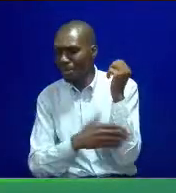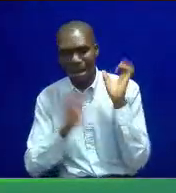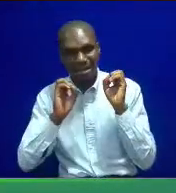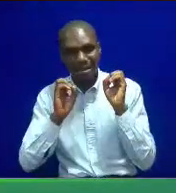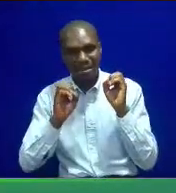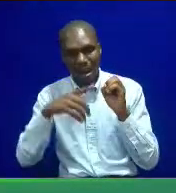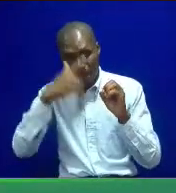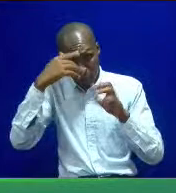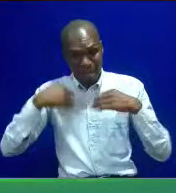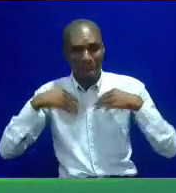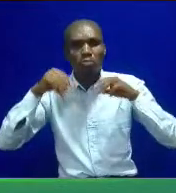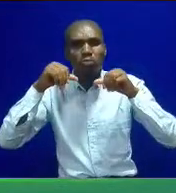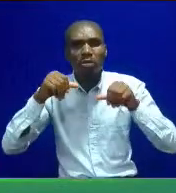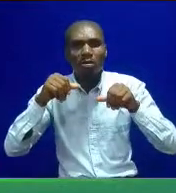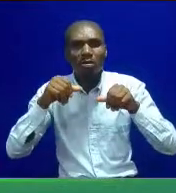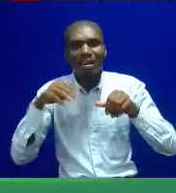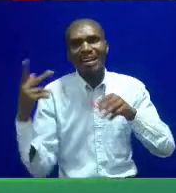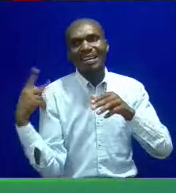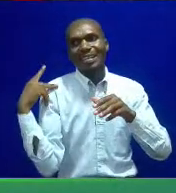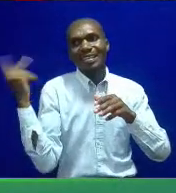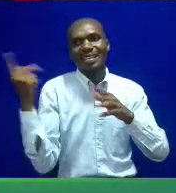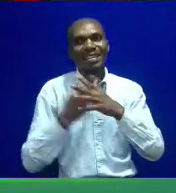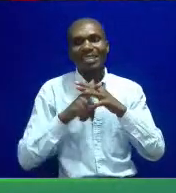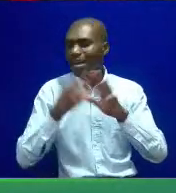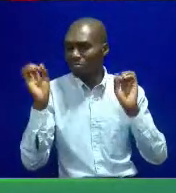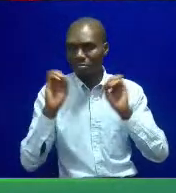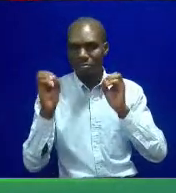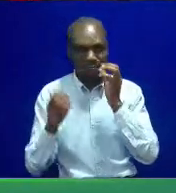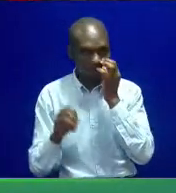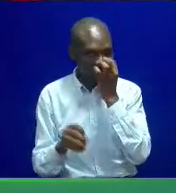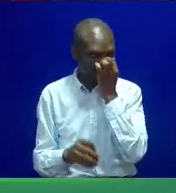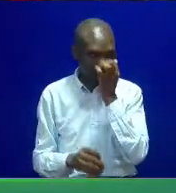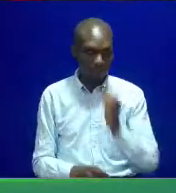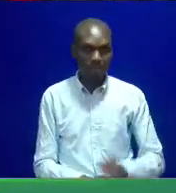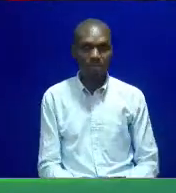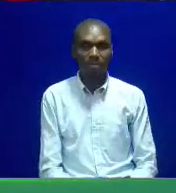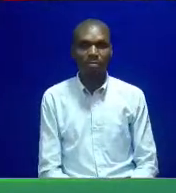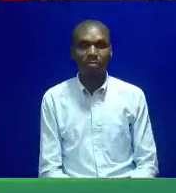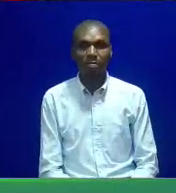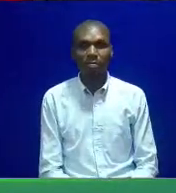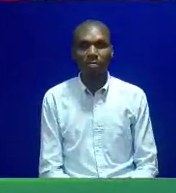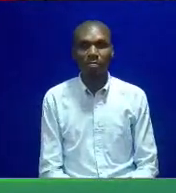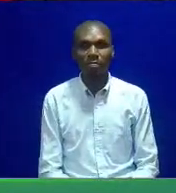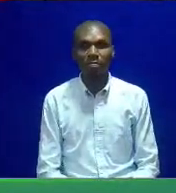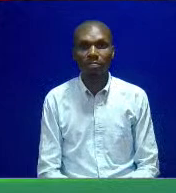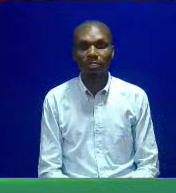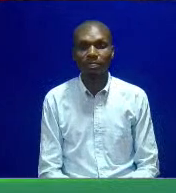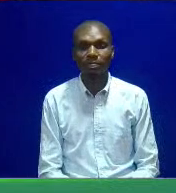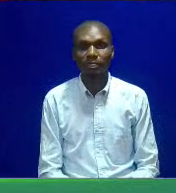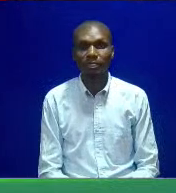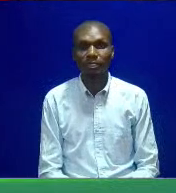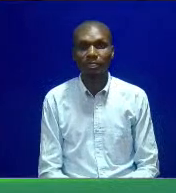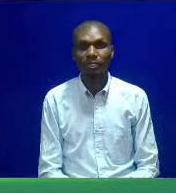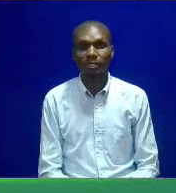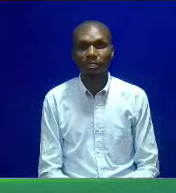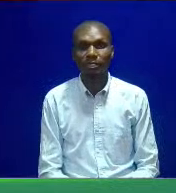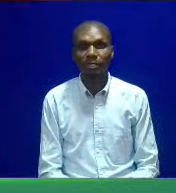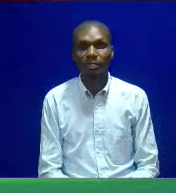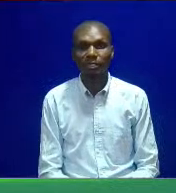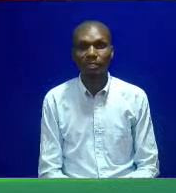tarike dukiyacha kiteigo kuripote liandizi tv kurwa somo chobo songo imeye county ya kisi